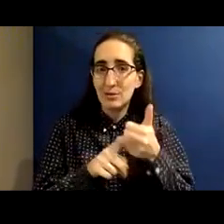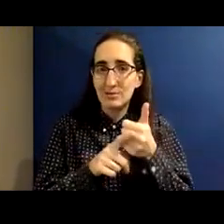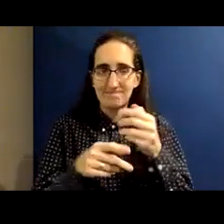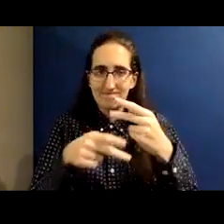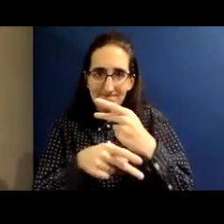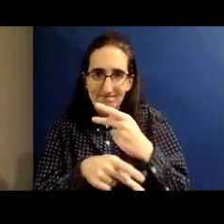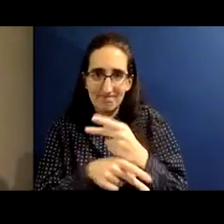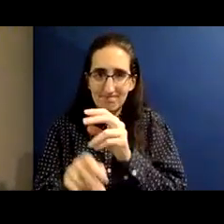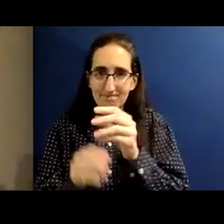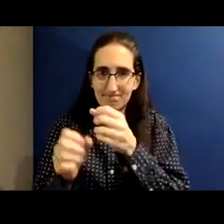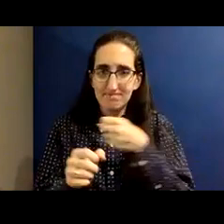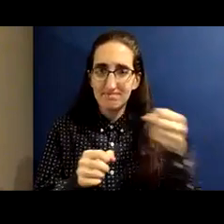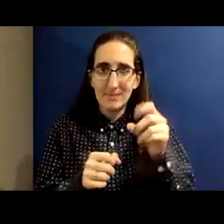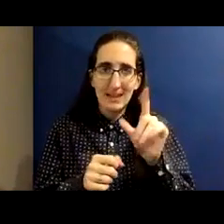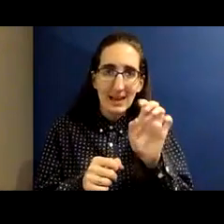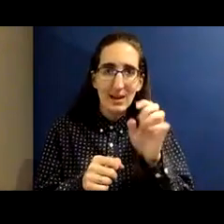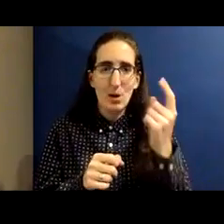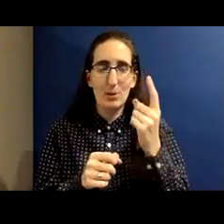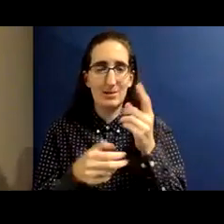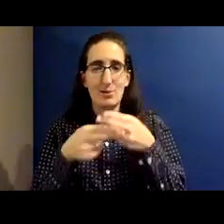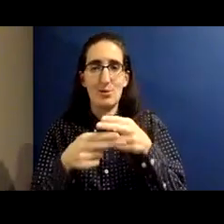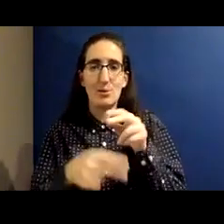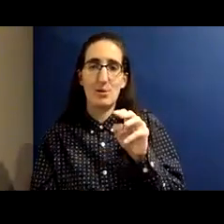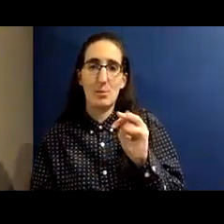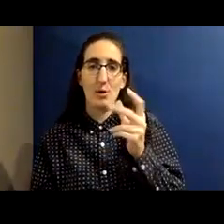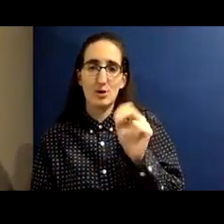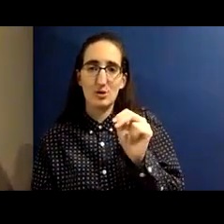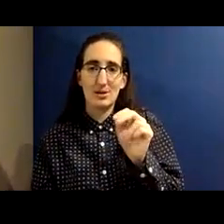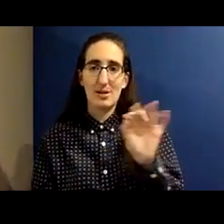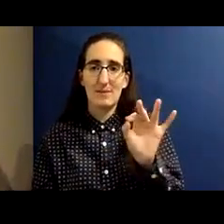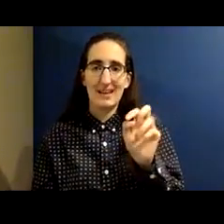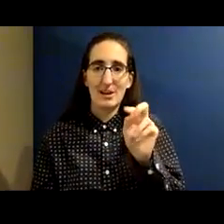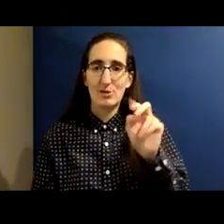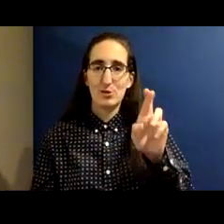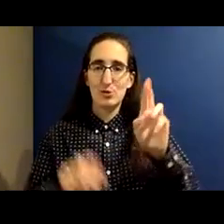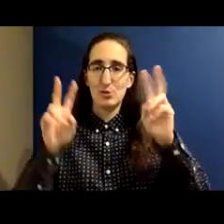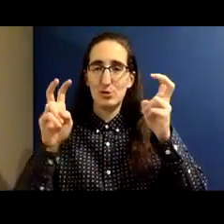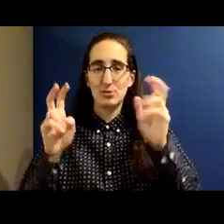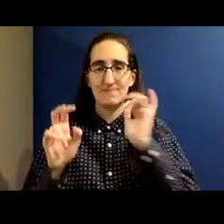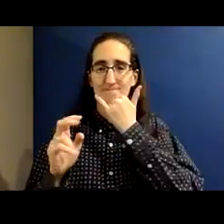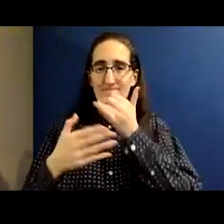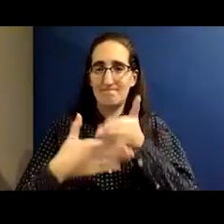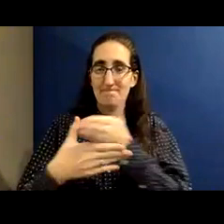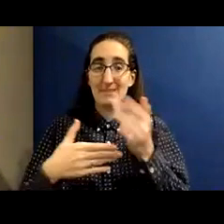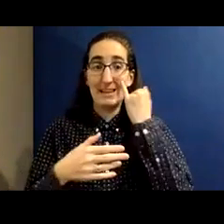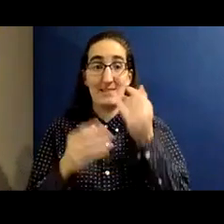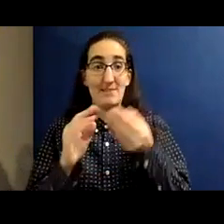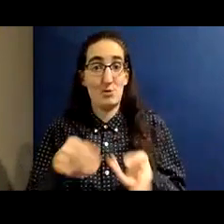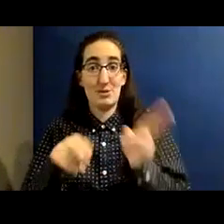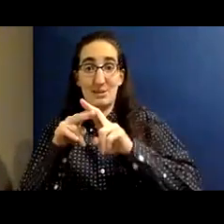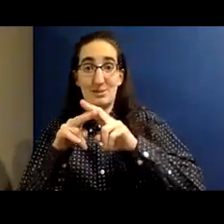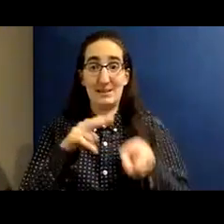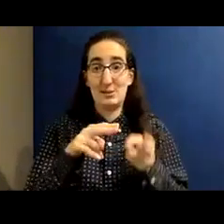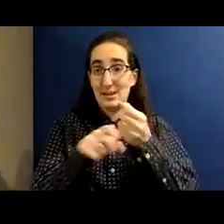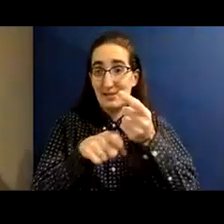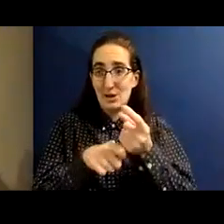in data. There's always a little bit of a margin of error. So when we're looking at whether a rate increases or decreases from year to year,